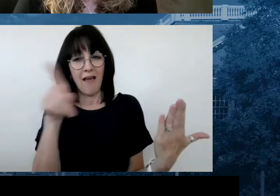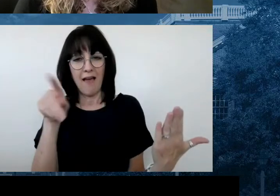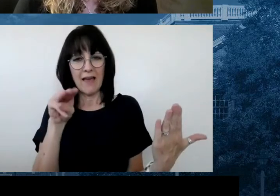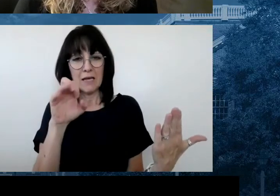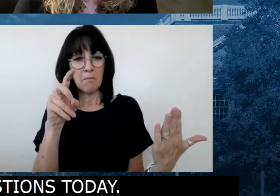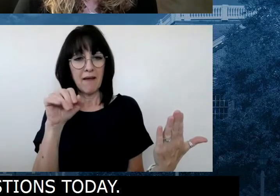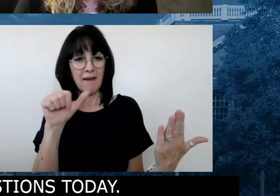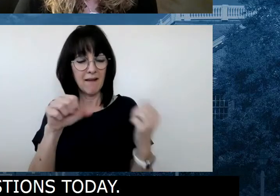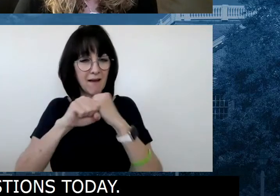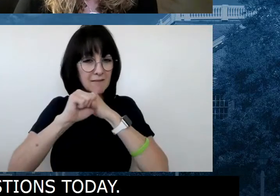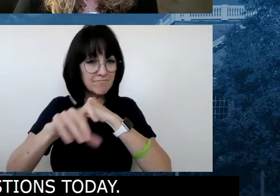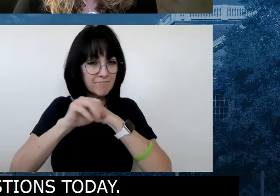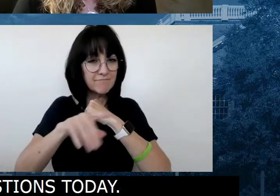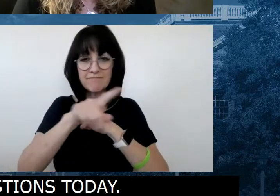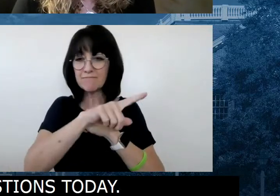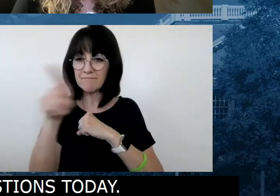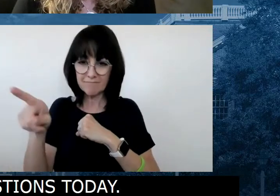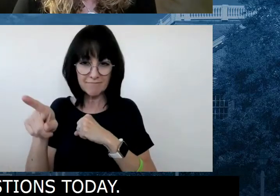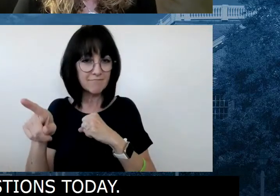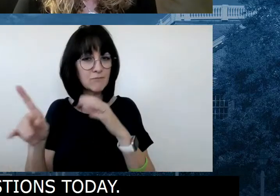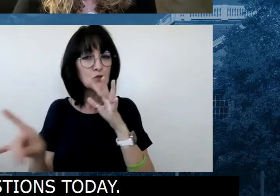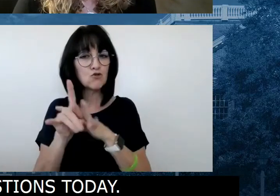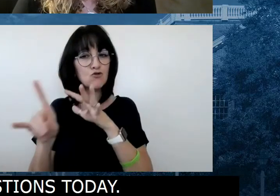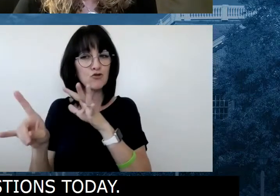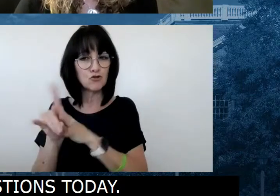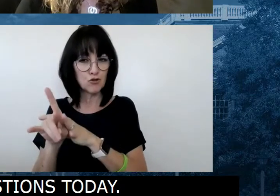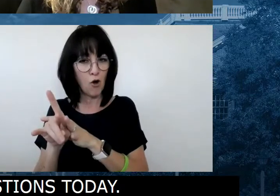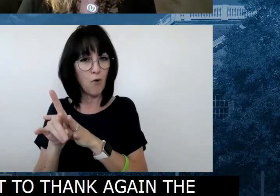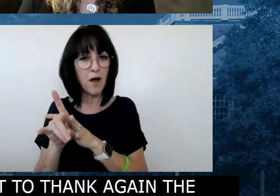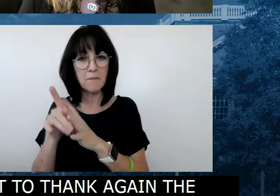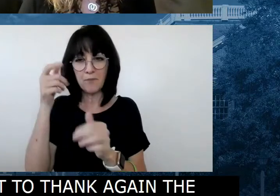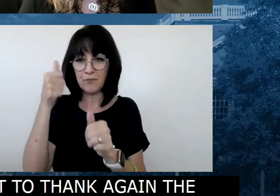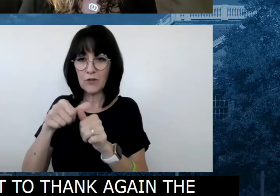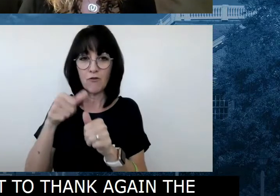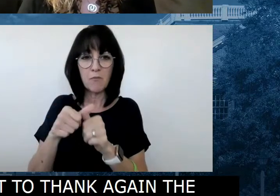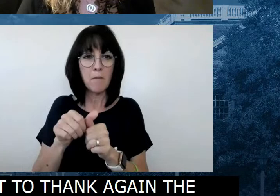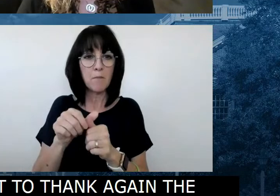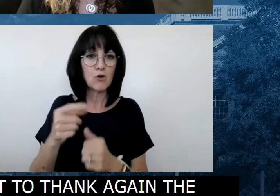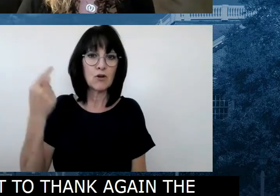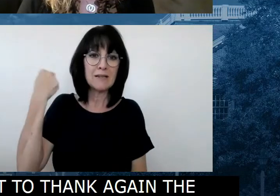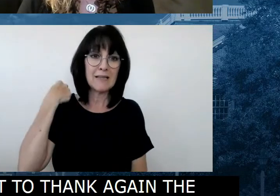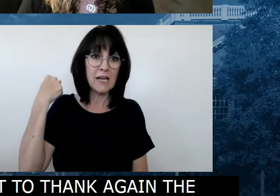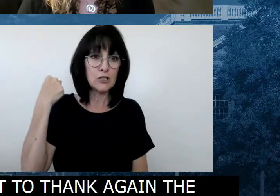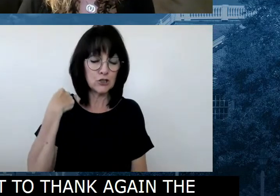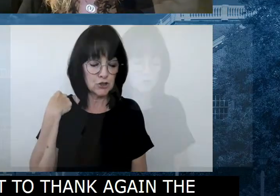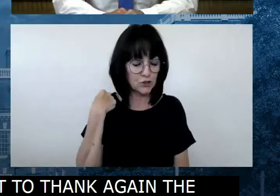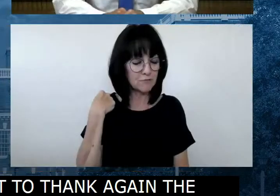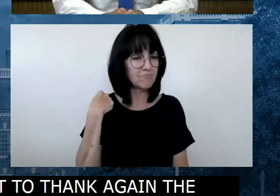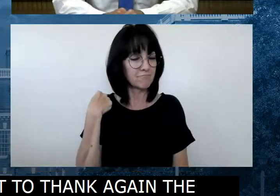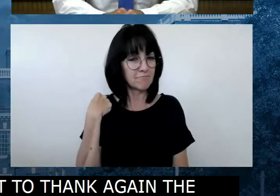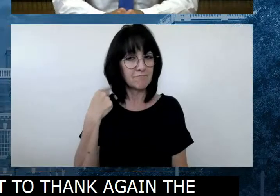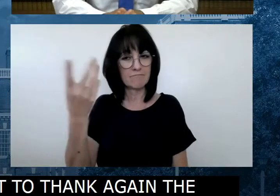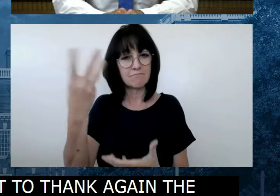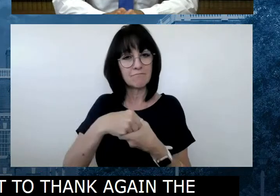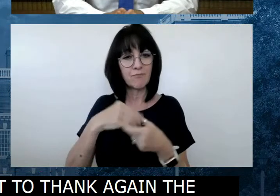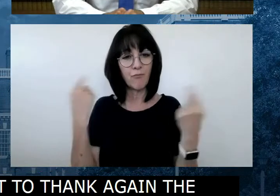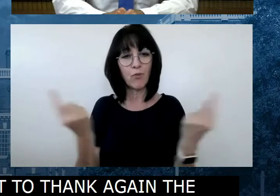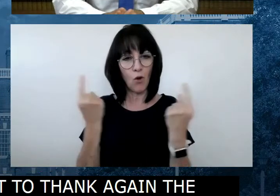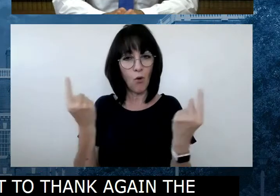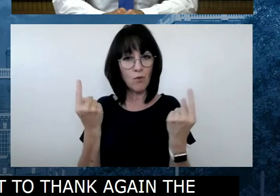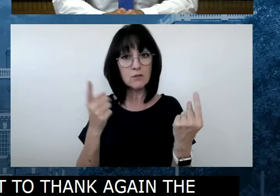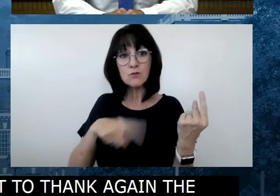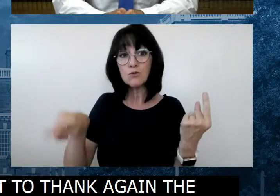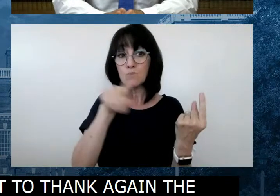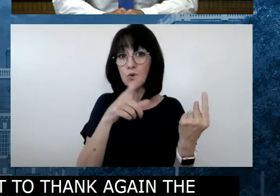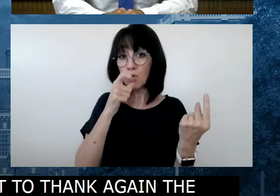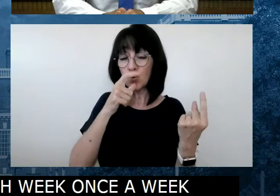week, twice a week back early last year. For those of you who have not been vaccinated, still got a chance to help